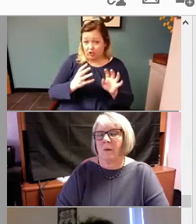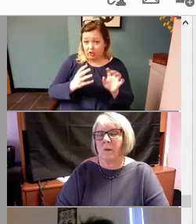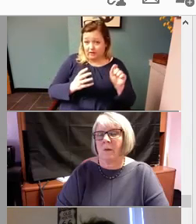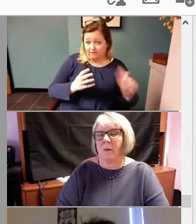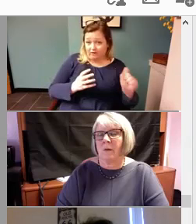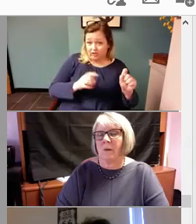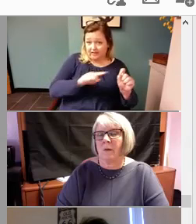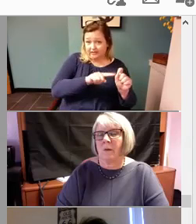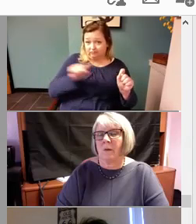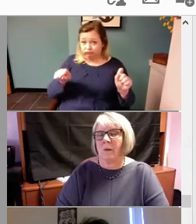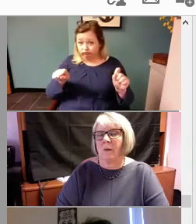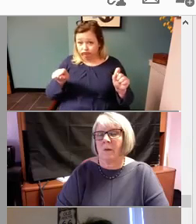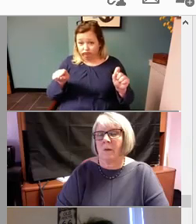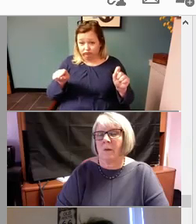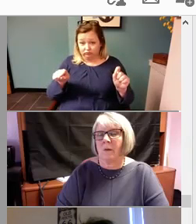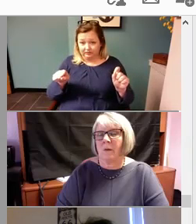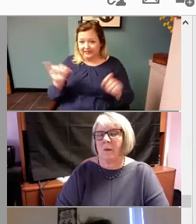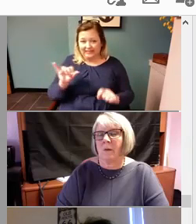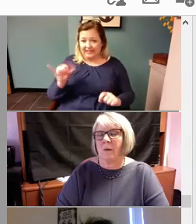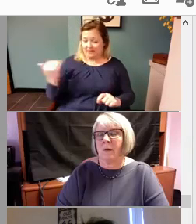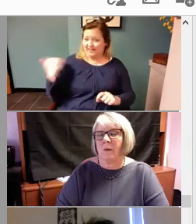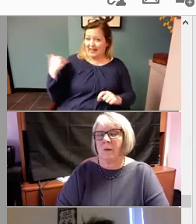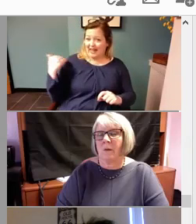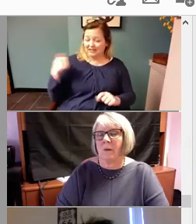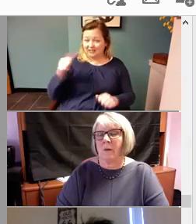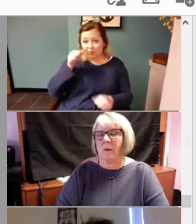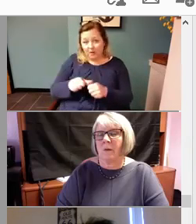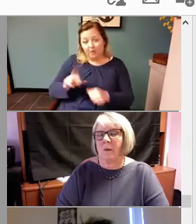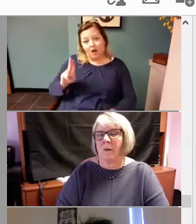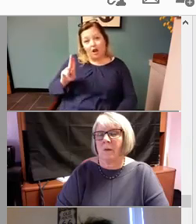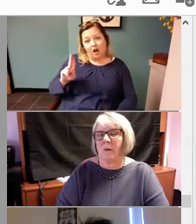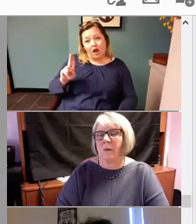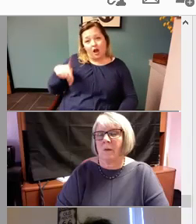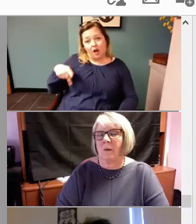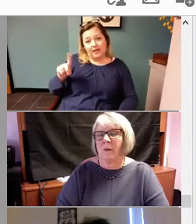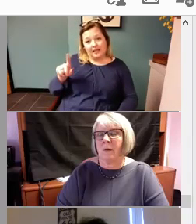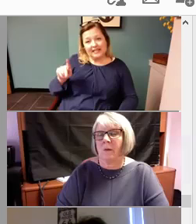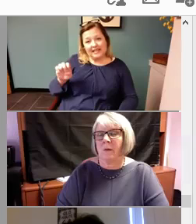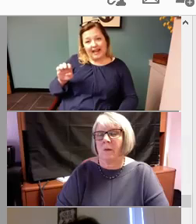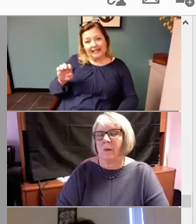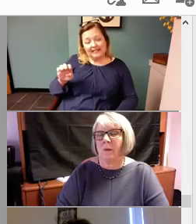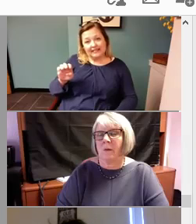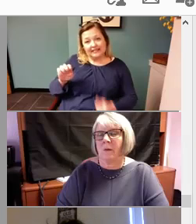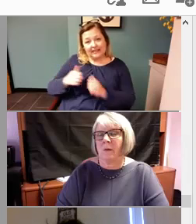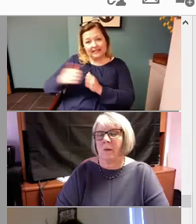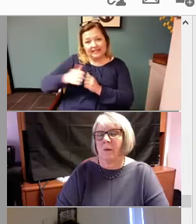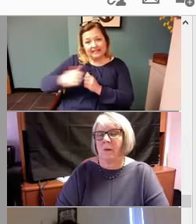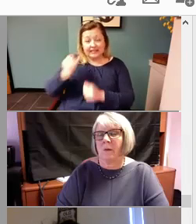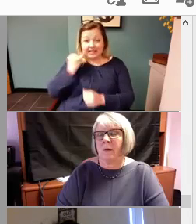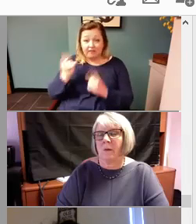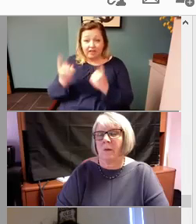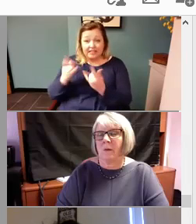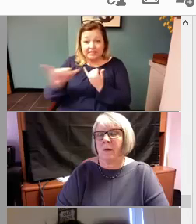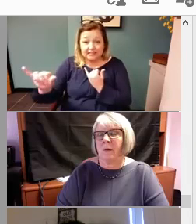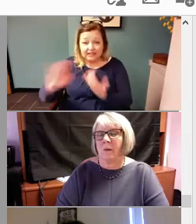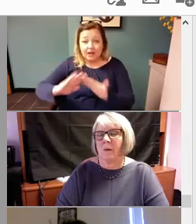distance value. Same as last time when we were updating the distance, if it was infinity, we were updating it to distance plus 1, or